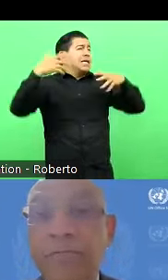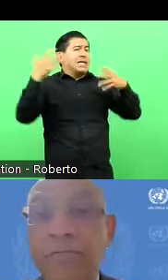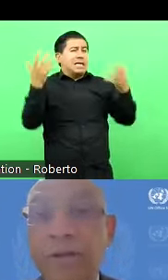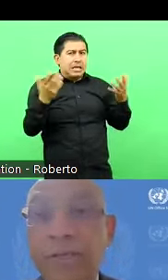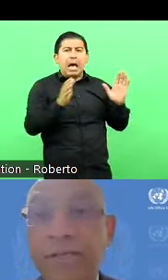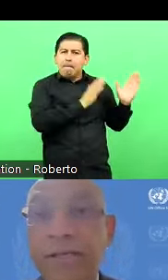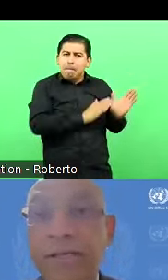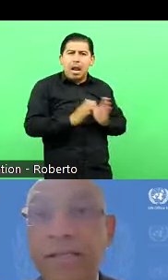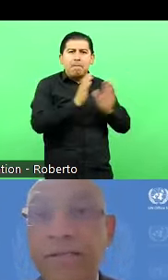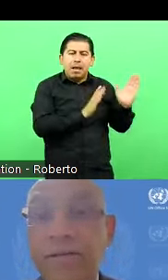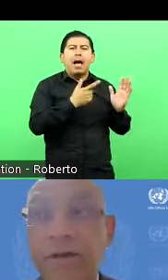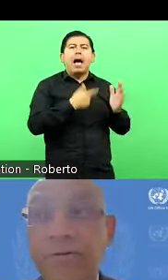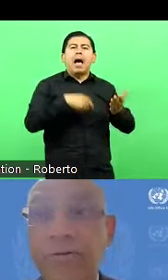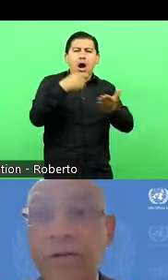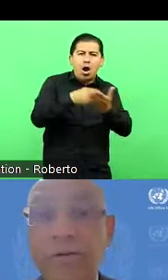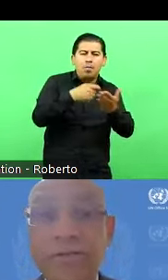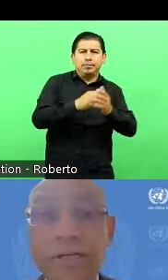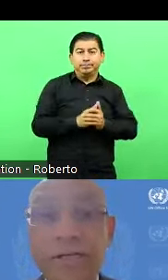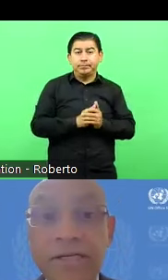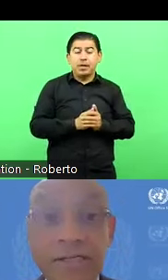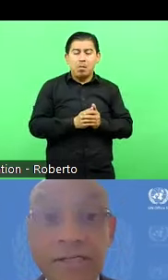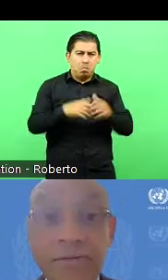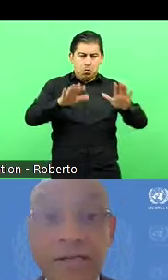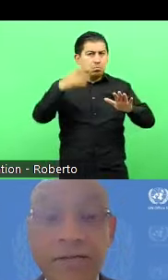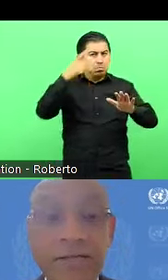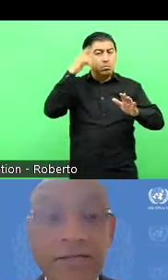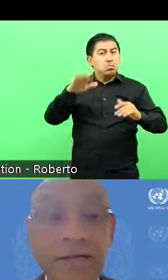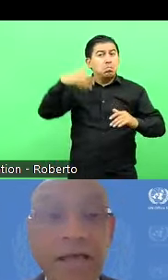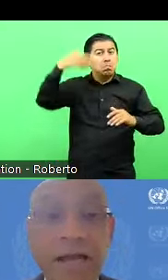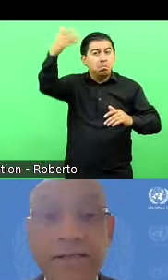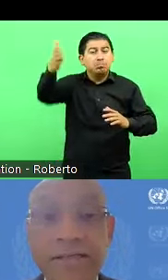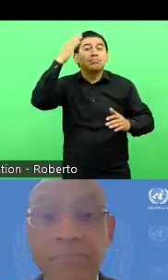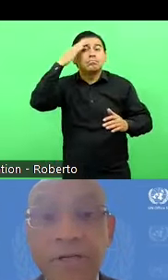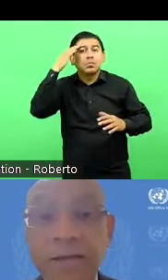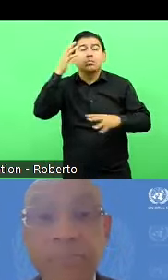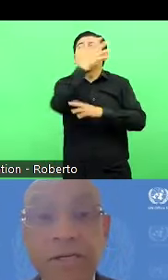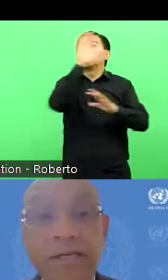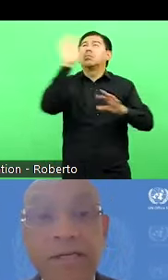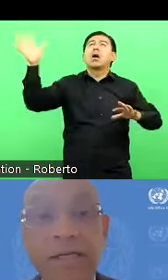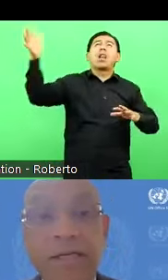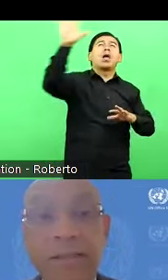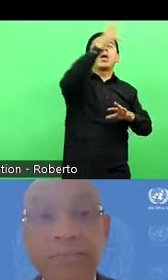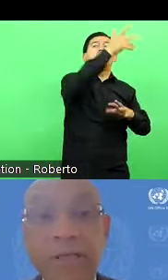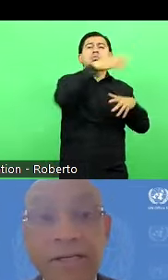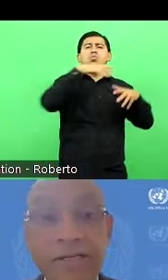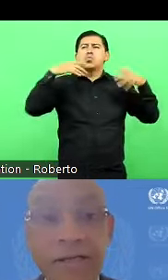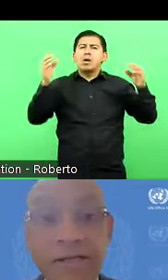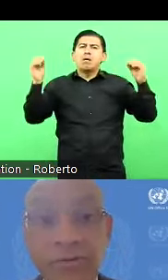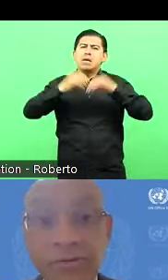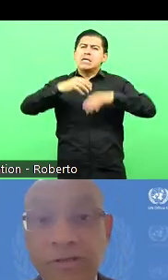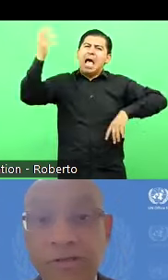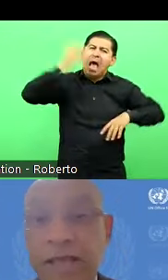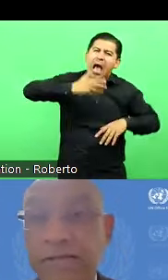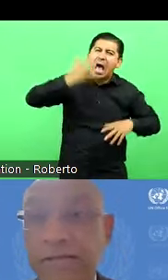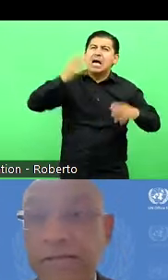The frequency and intensity of hydrometeorological disasters will increase. At the same time, there is a